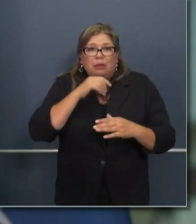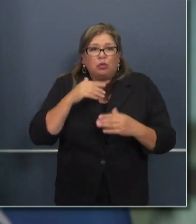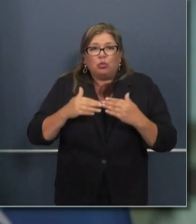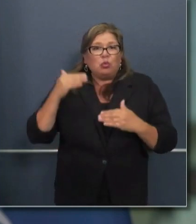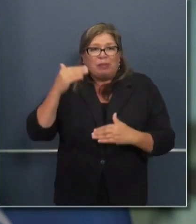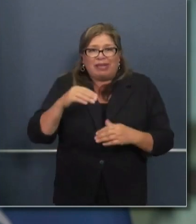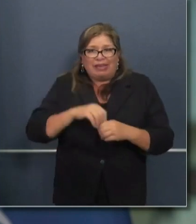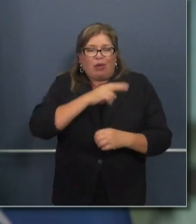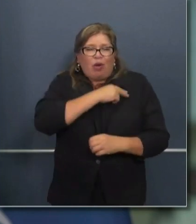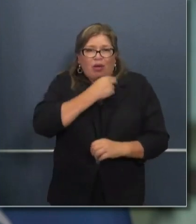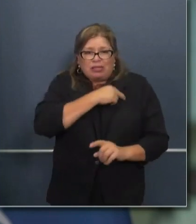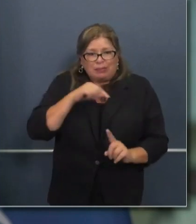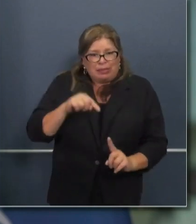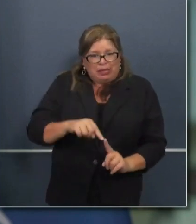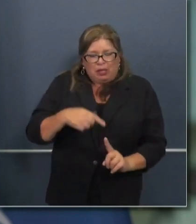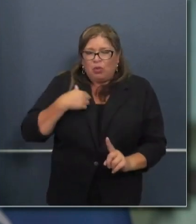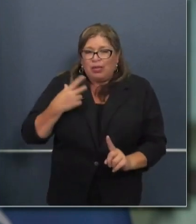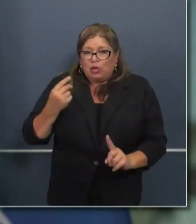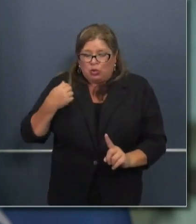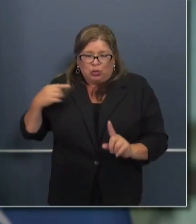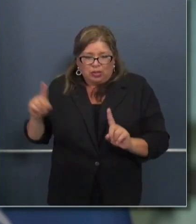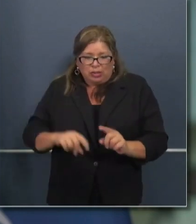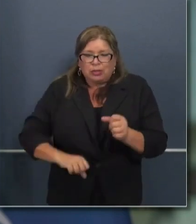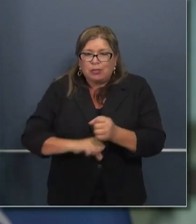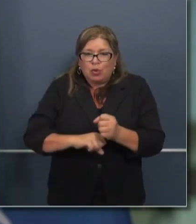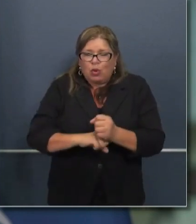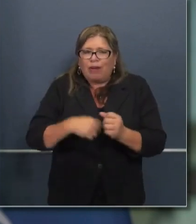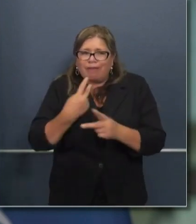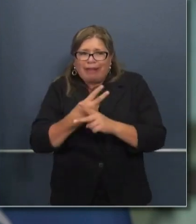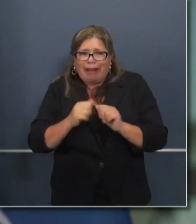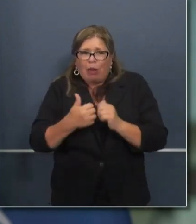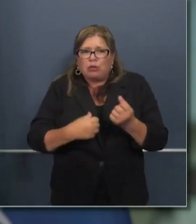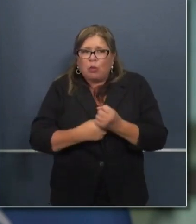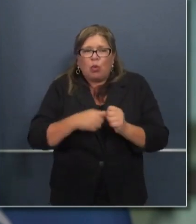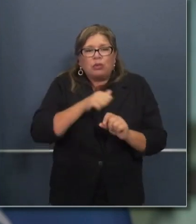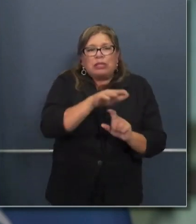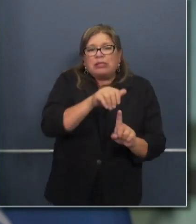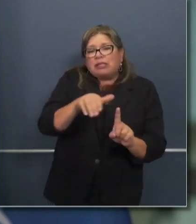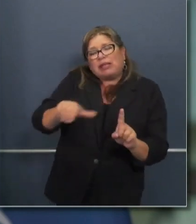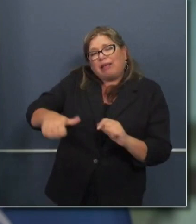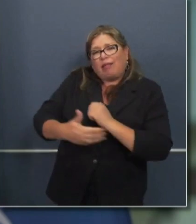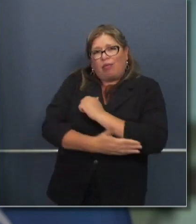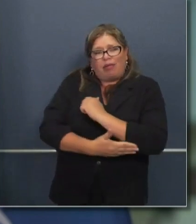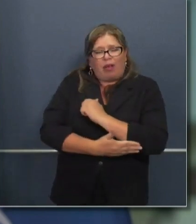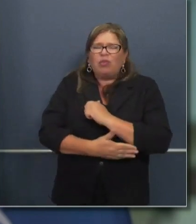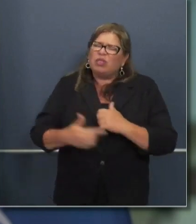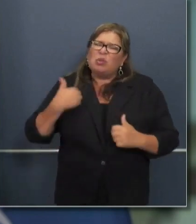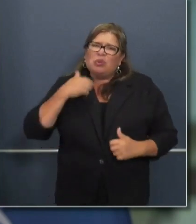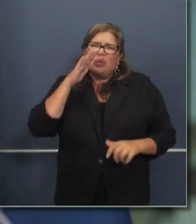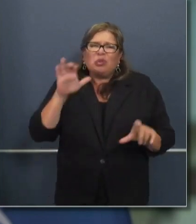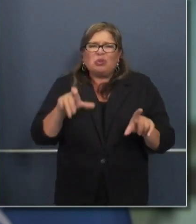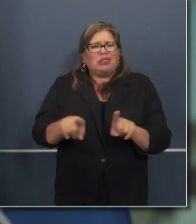bit more. And to the extent we have to, we can pull back. Katie Orr, KQED.